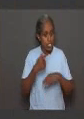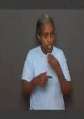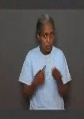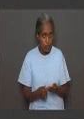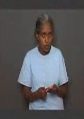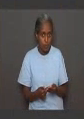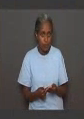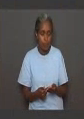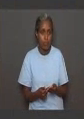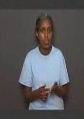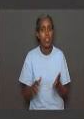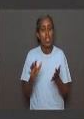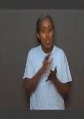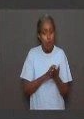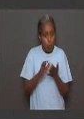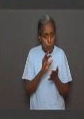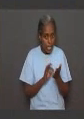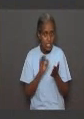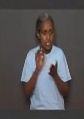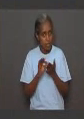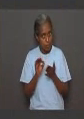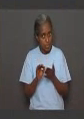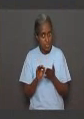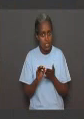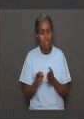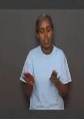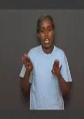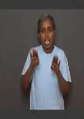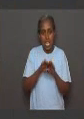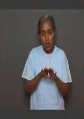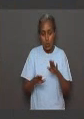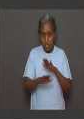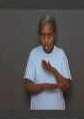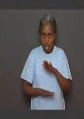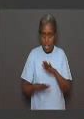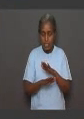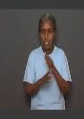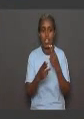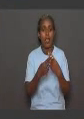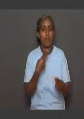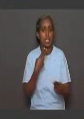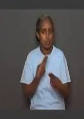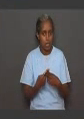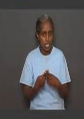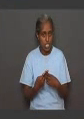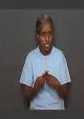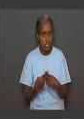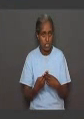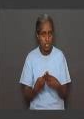Therefore, complex numbers are closed under multiplication.